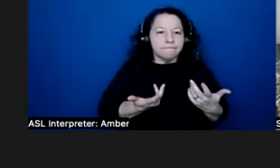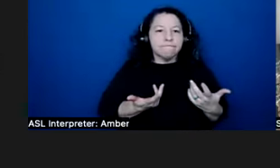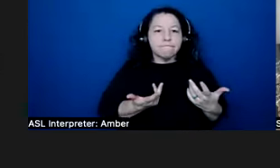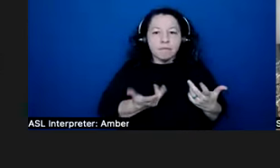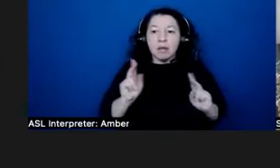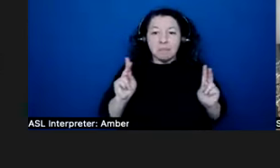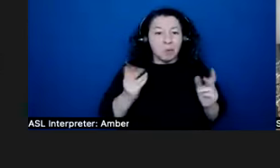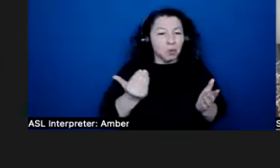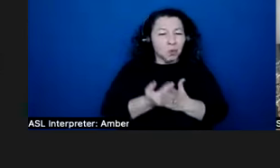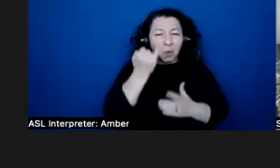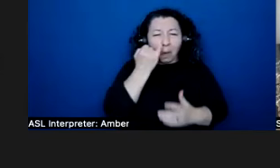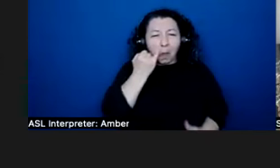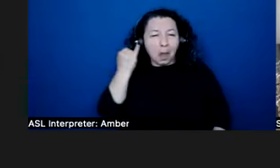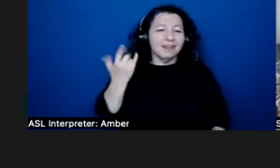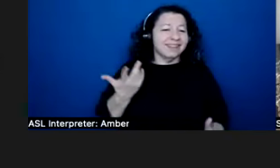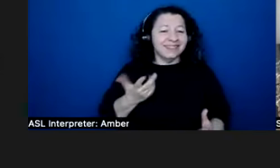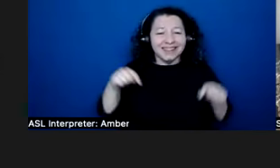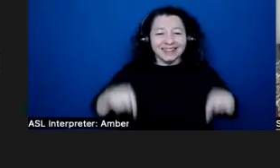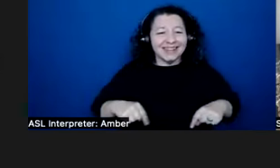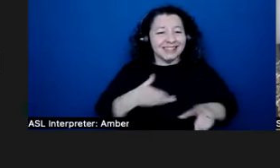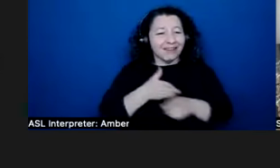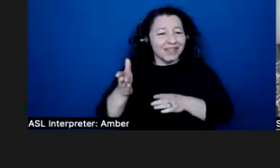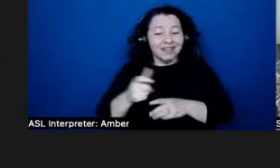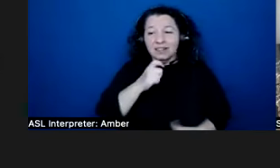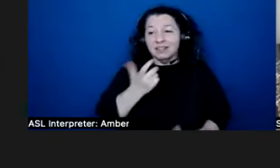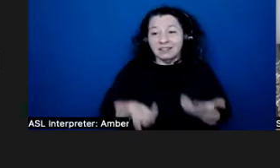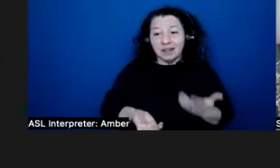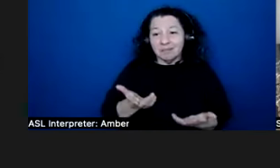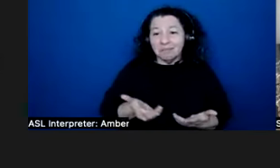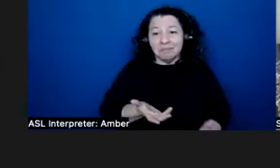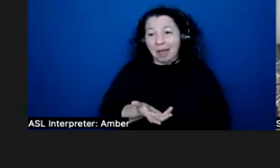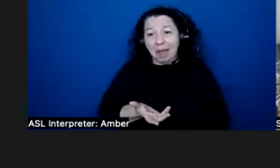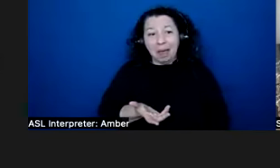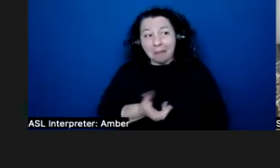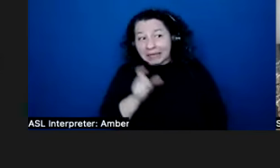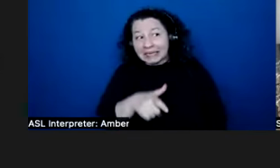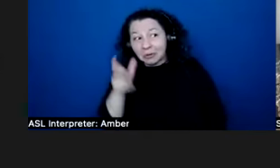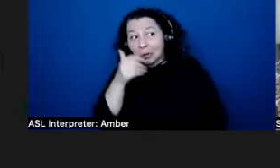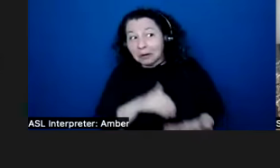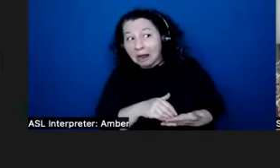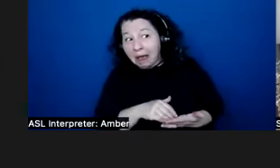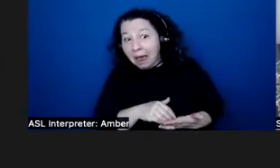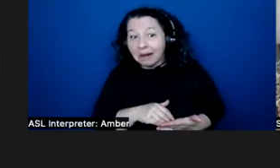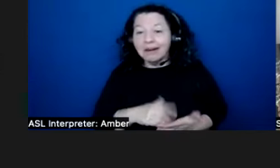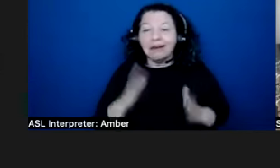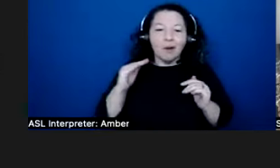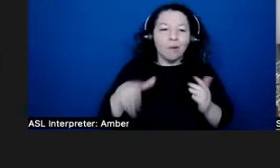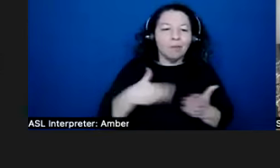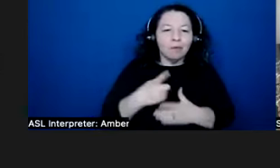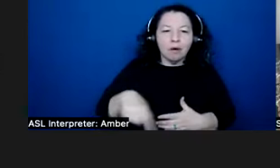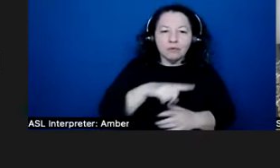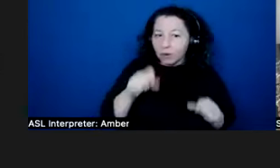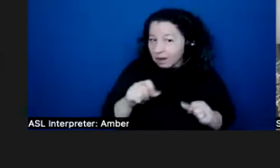brand new to the field or, needed to hear it again. So I hope that everybody was able to take away and just as a reminder